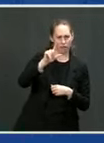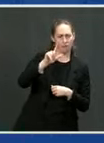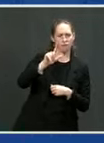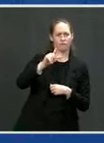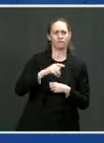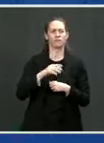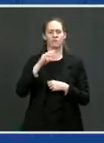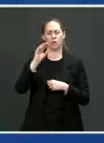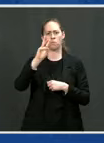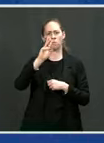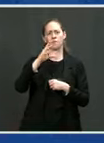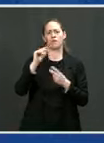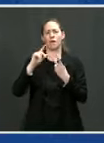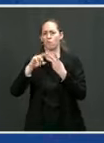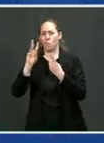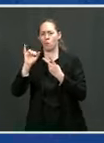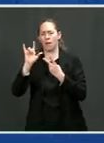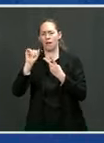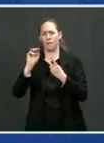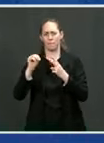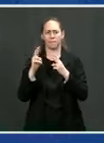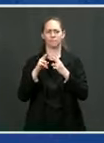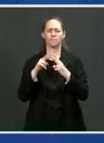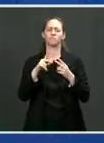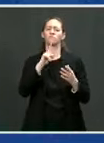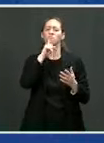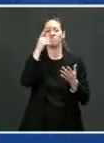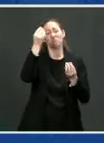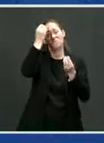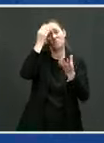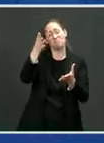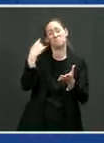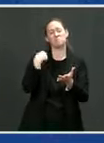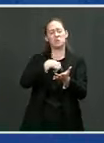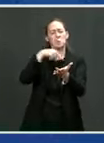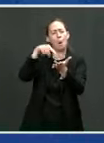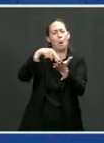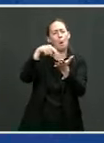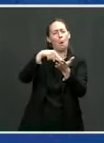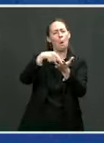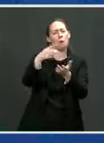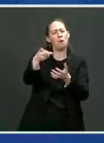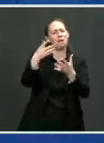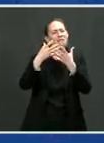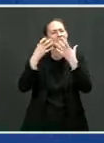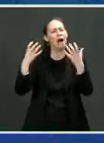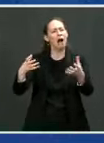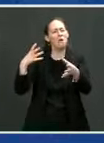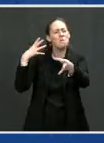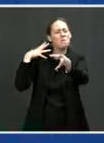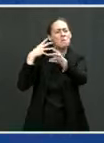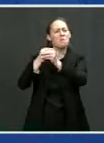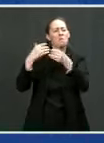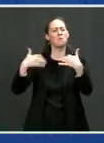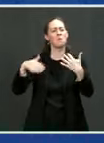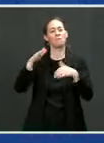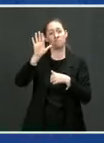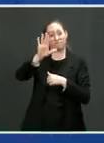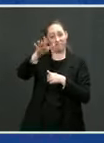forever indebted to your dad. We will remember his sacrifice and your